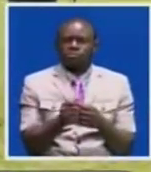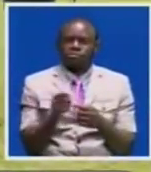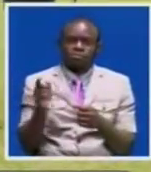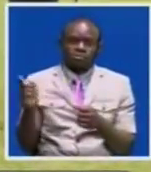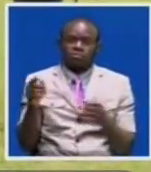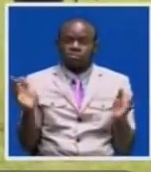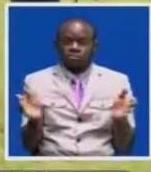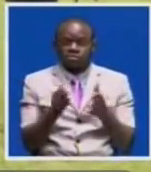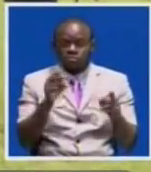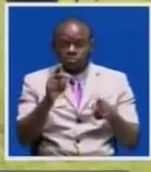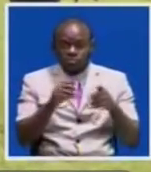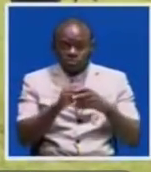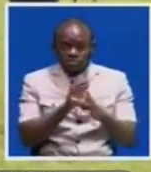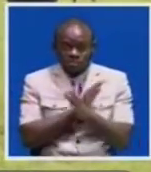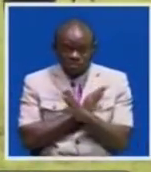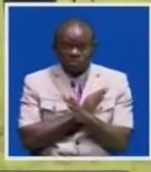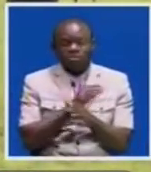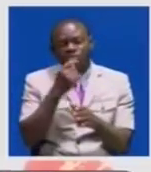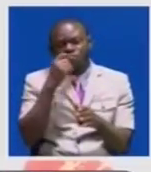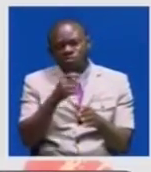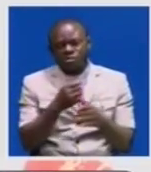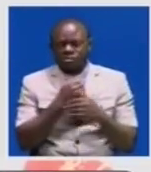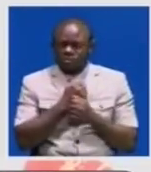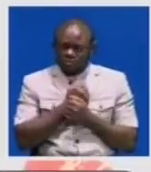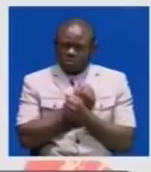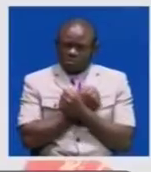and contribute to the country's economic growth. We